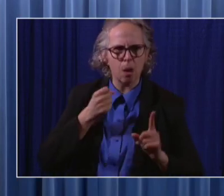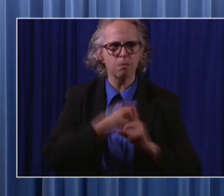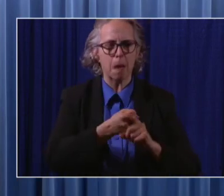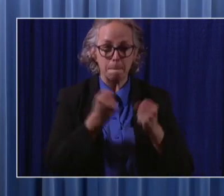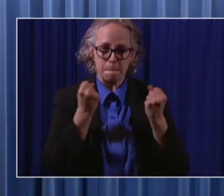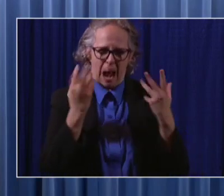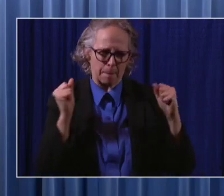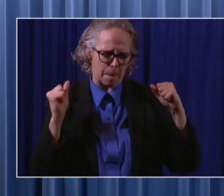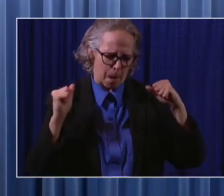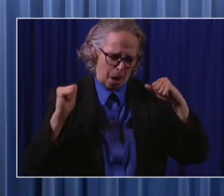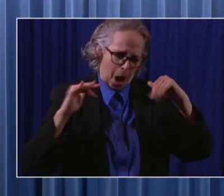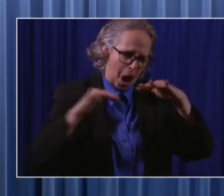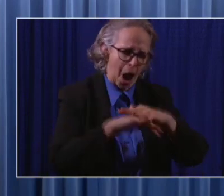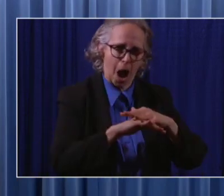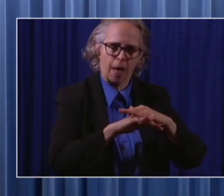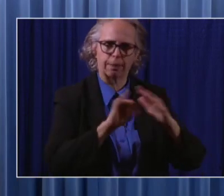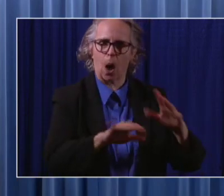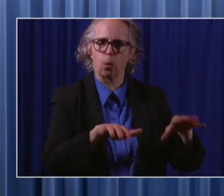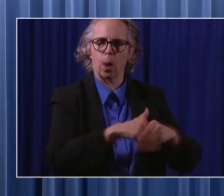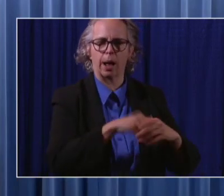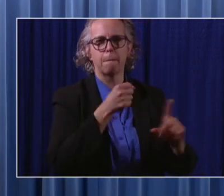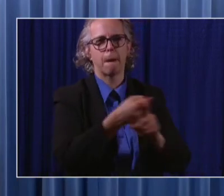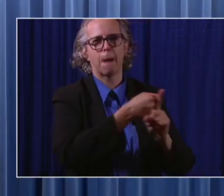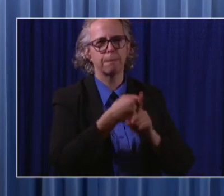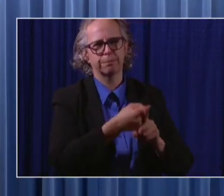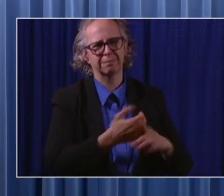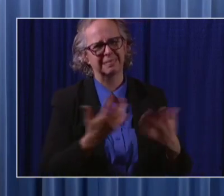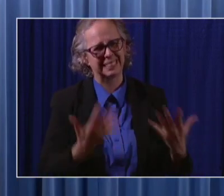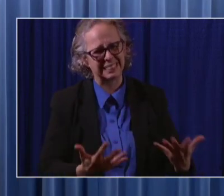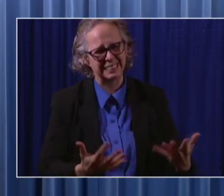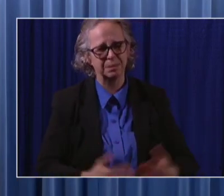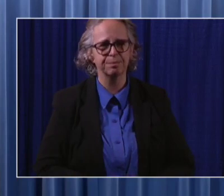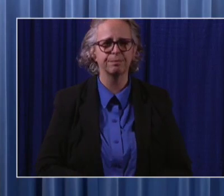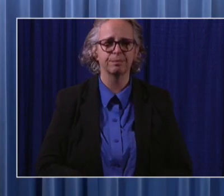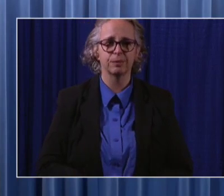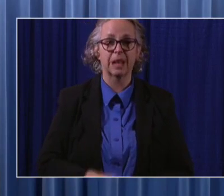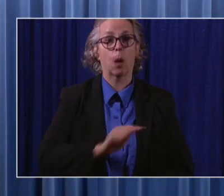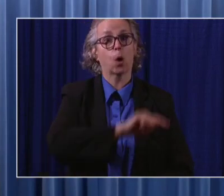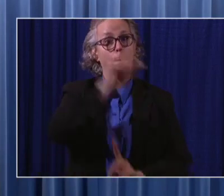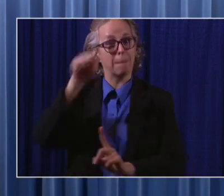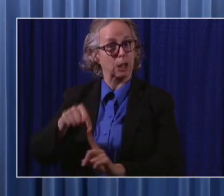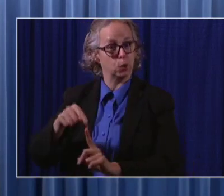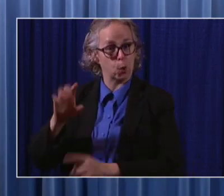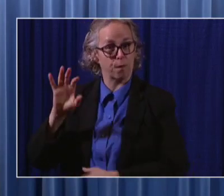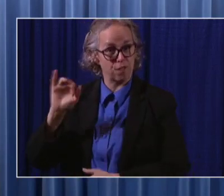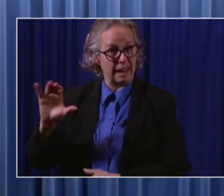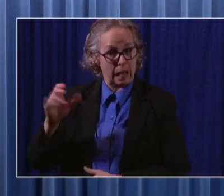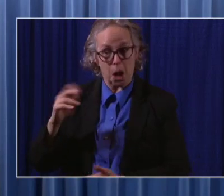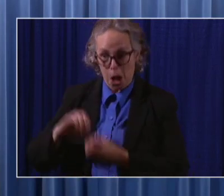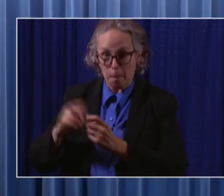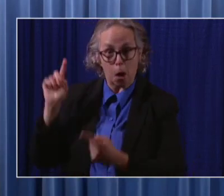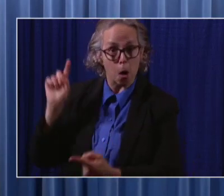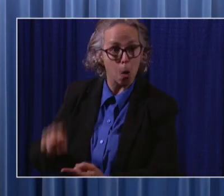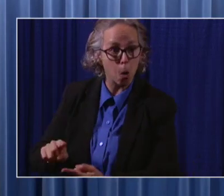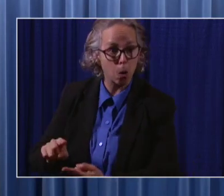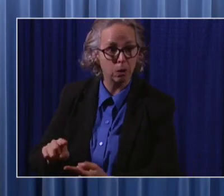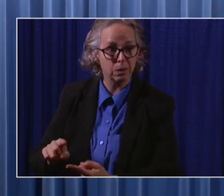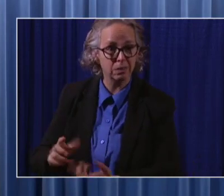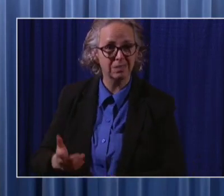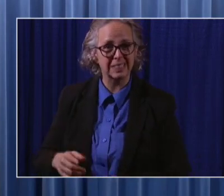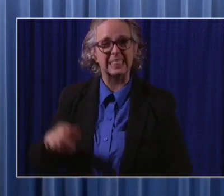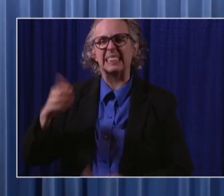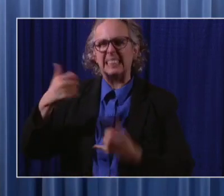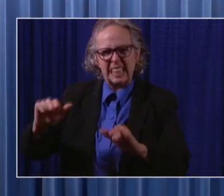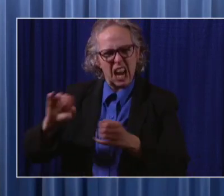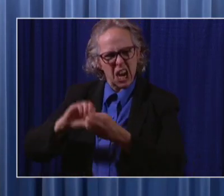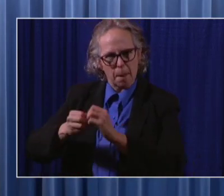cases. Franklin County is down. Again, good news. 184 cases per